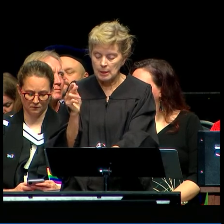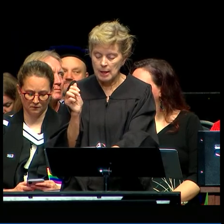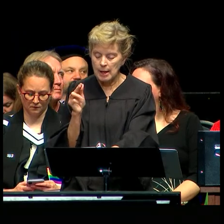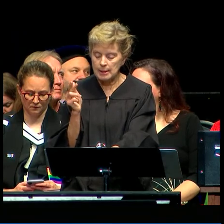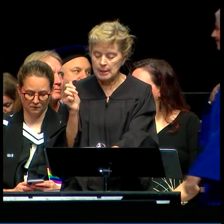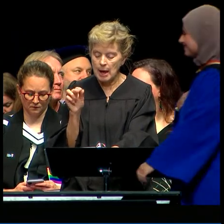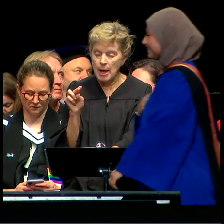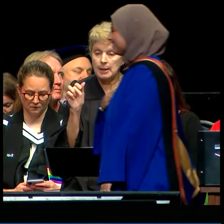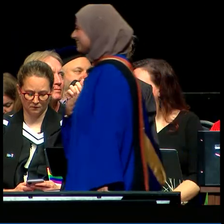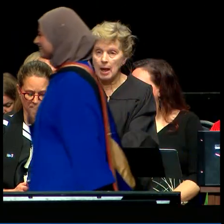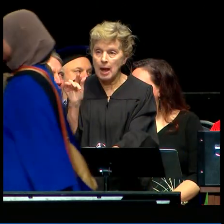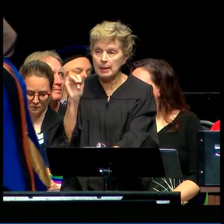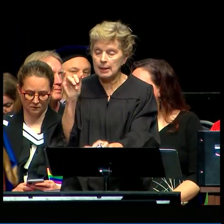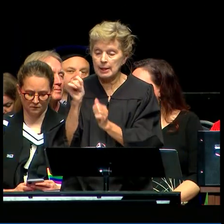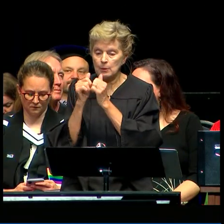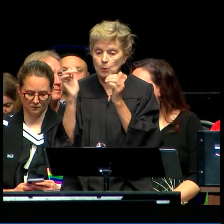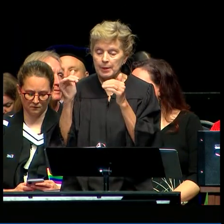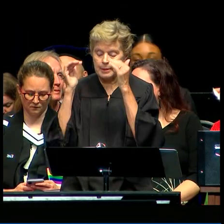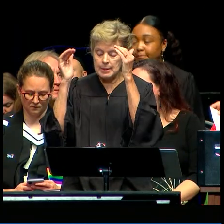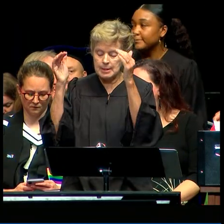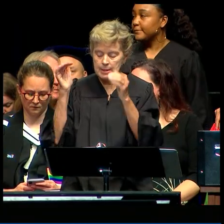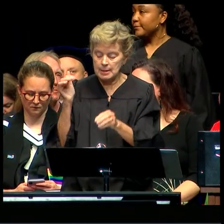Hanan Ali, with distinction.